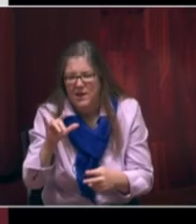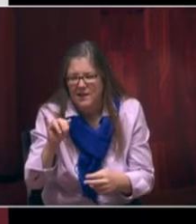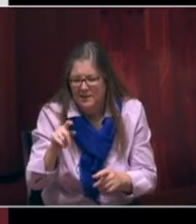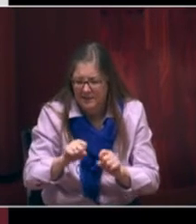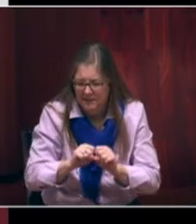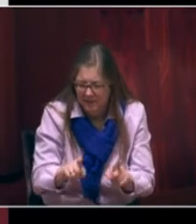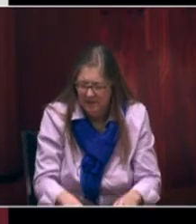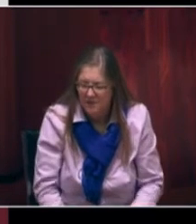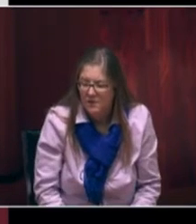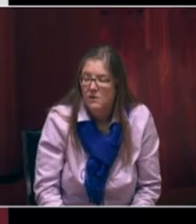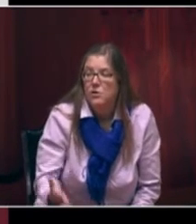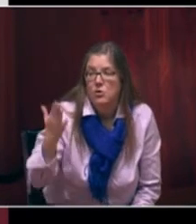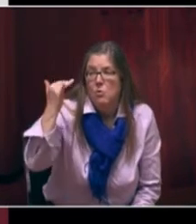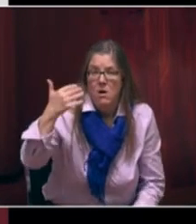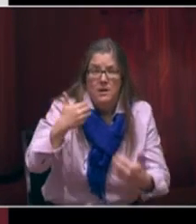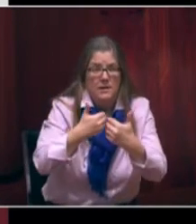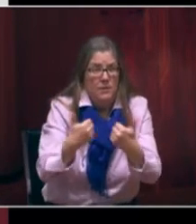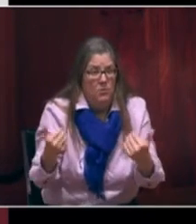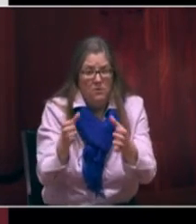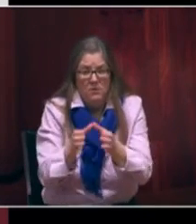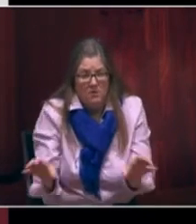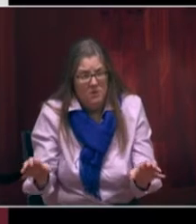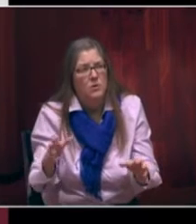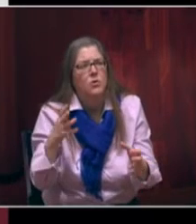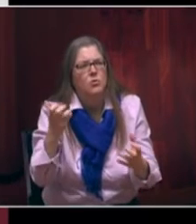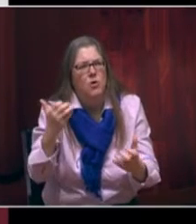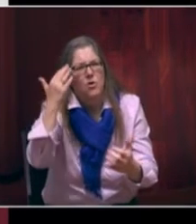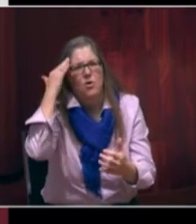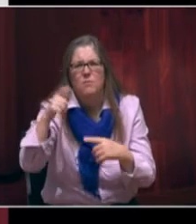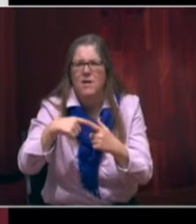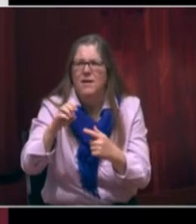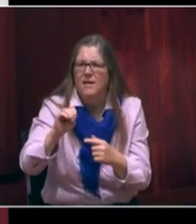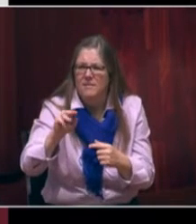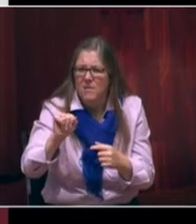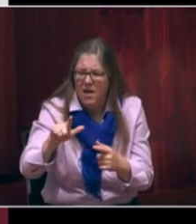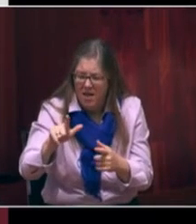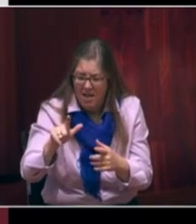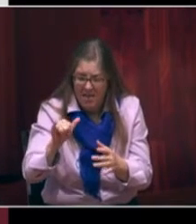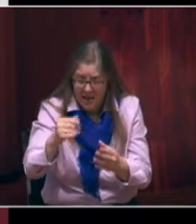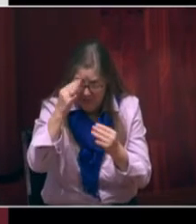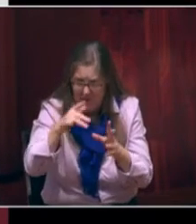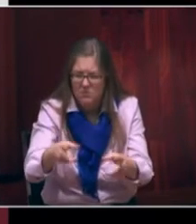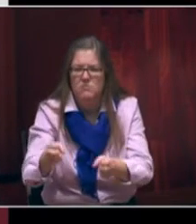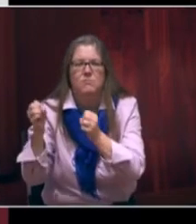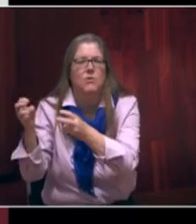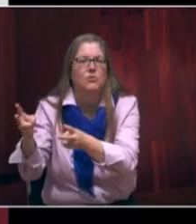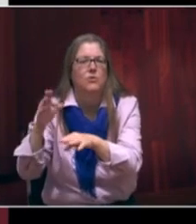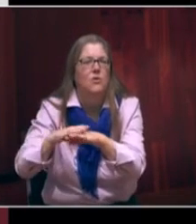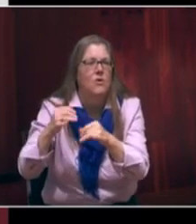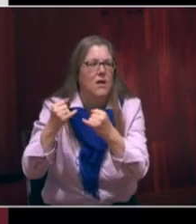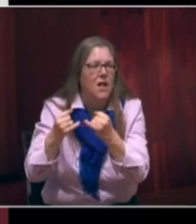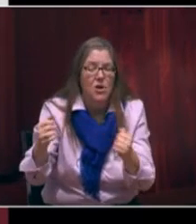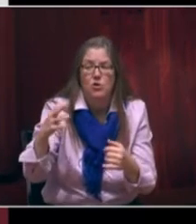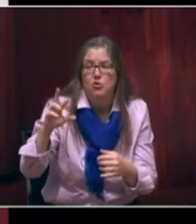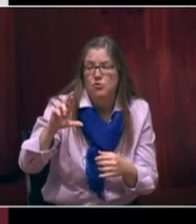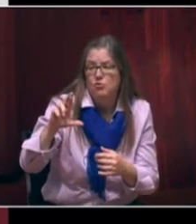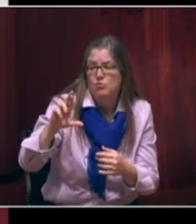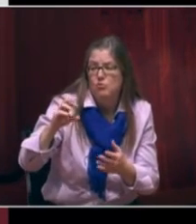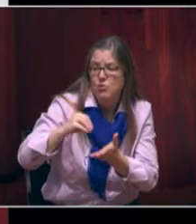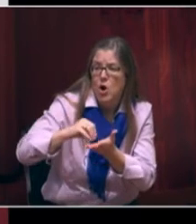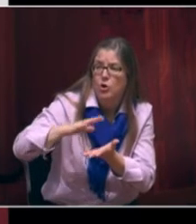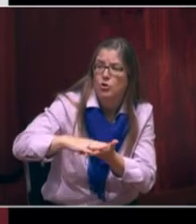And we did that primarily so we can break out the email information and then we can also post that up online. So for the records officer, you're going to be doing those two things.